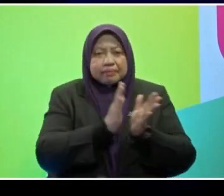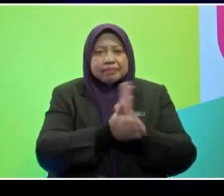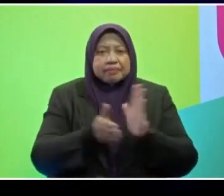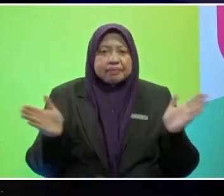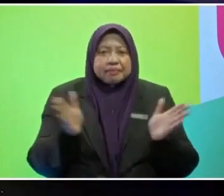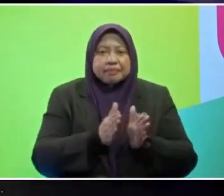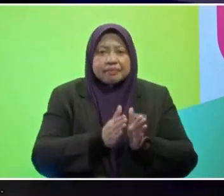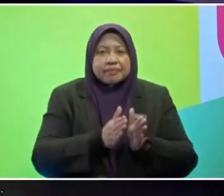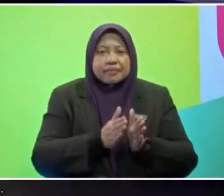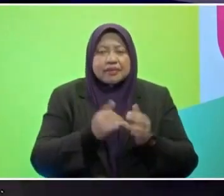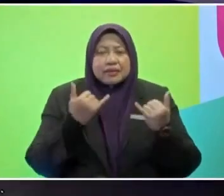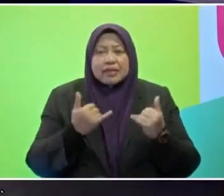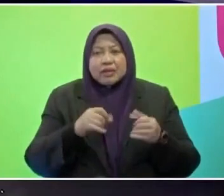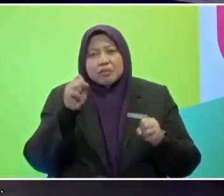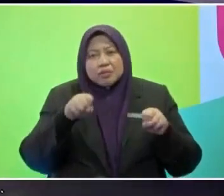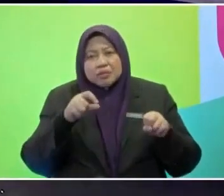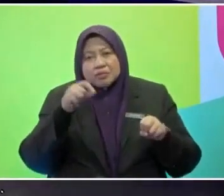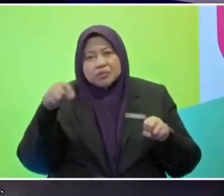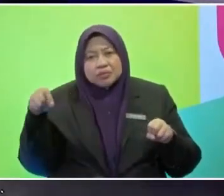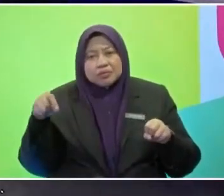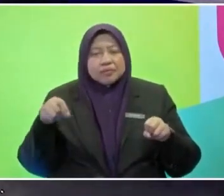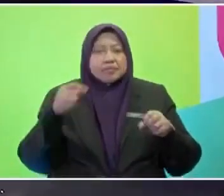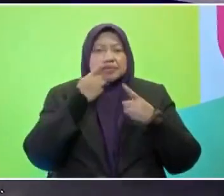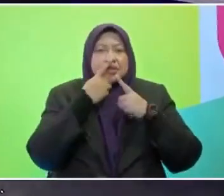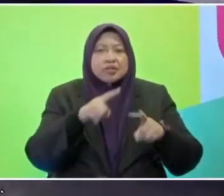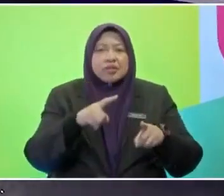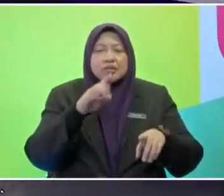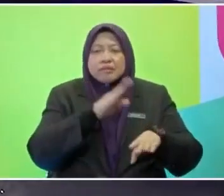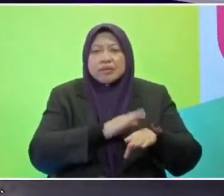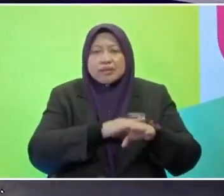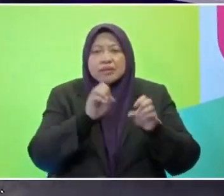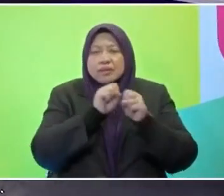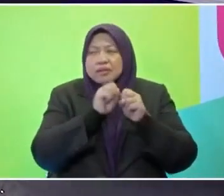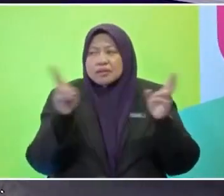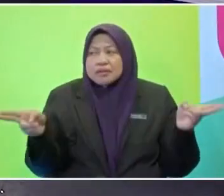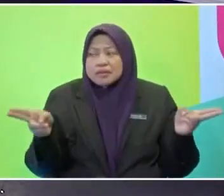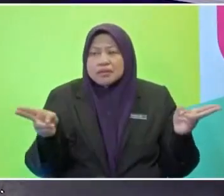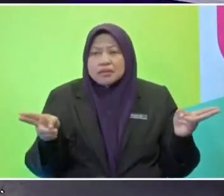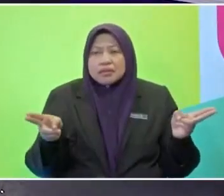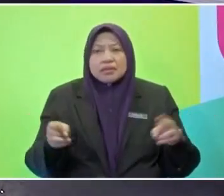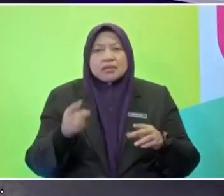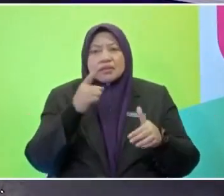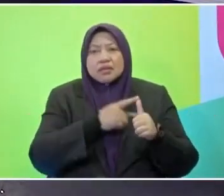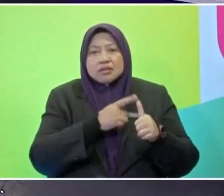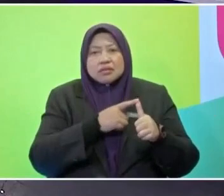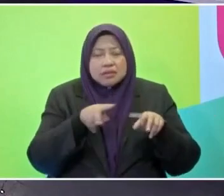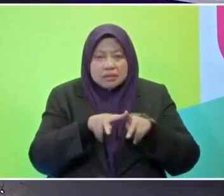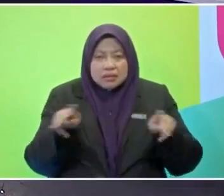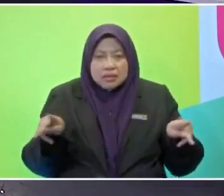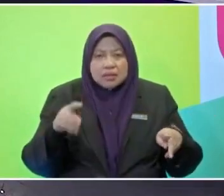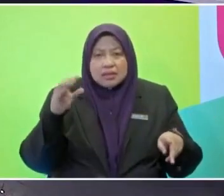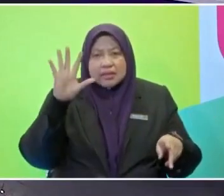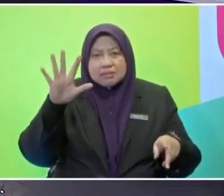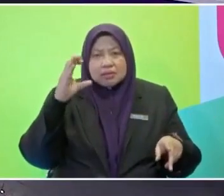answers on the whiteboard here first. Yes. Okay, so there was two variables, the 5 centimeter distance and the 10